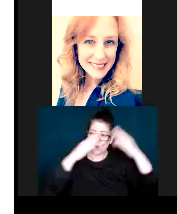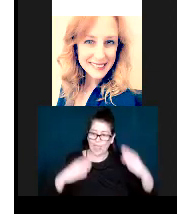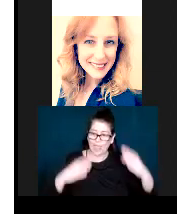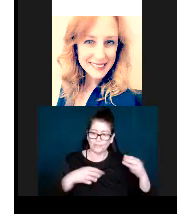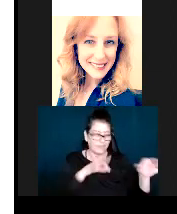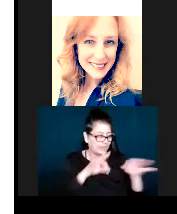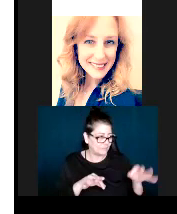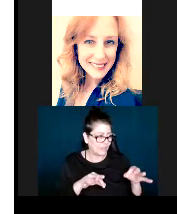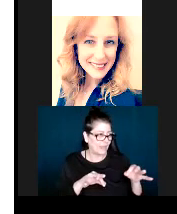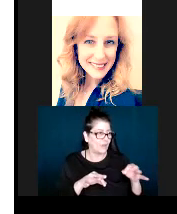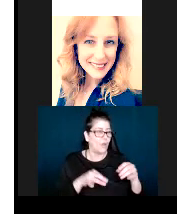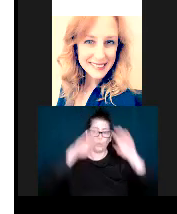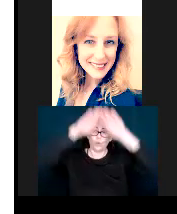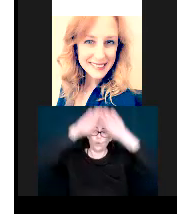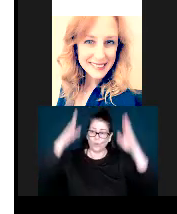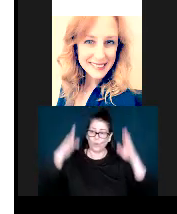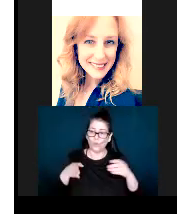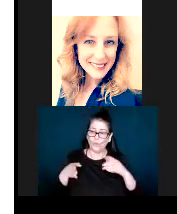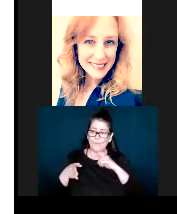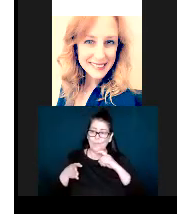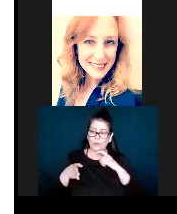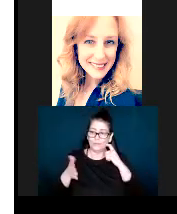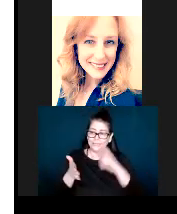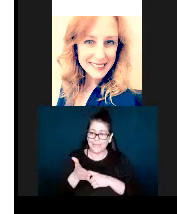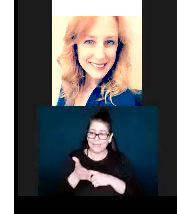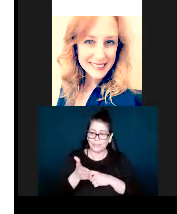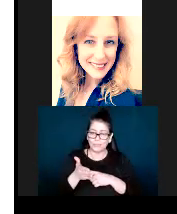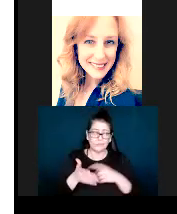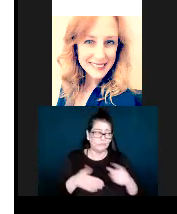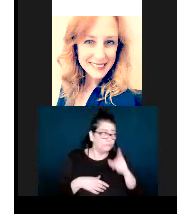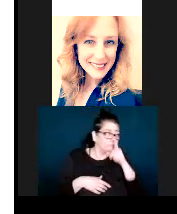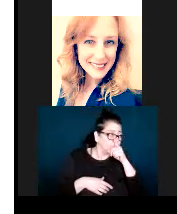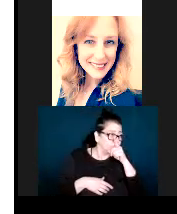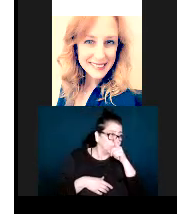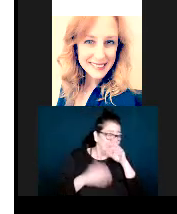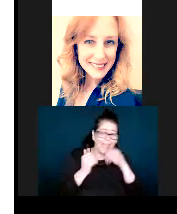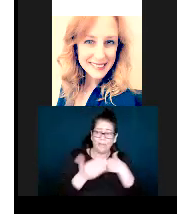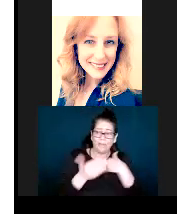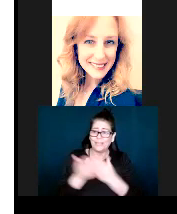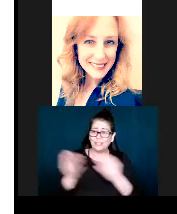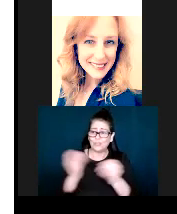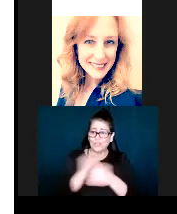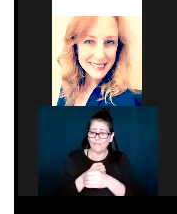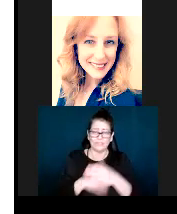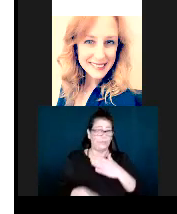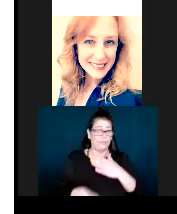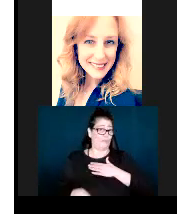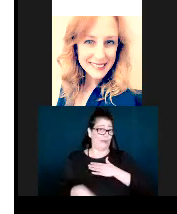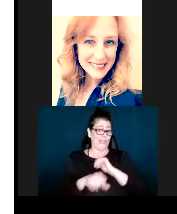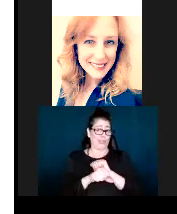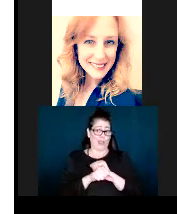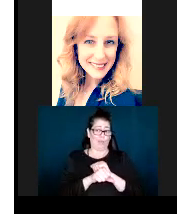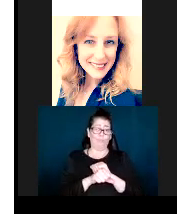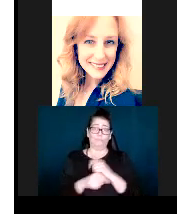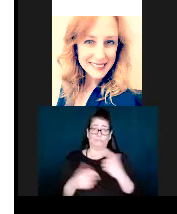detector. Um, and the lawyer didn't tell them how to get to their office very specifically. So my job, one of the important things in my